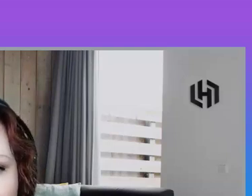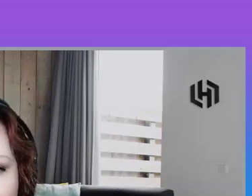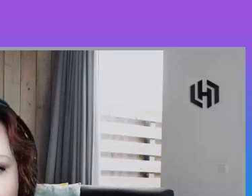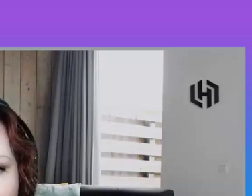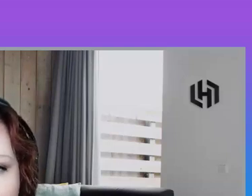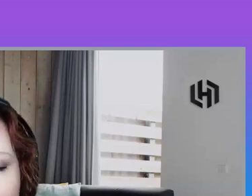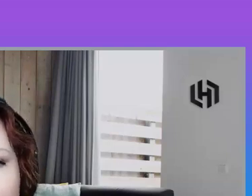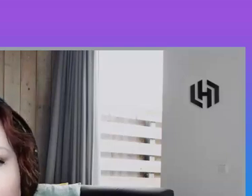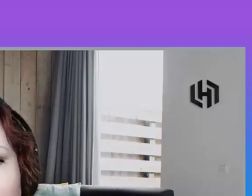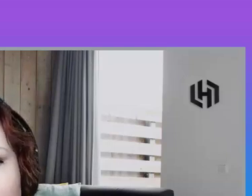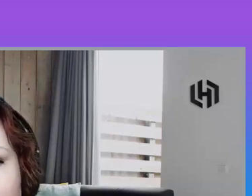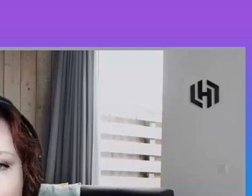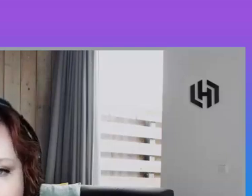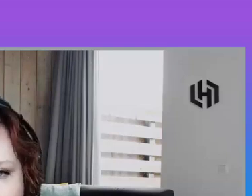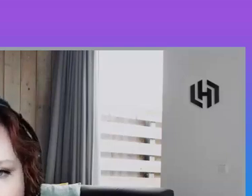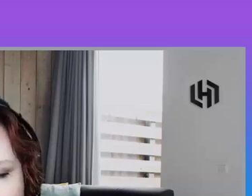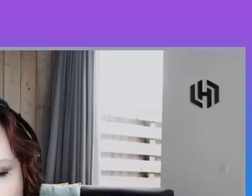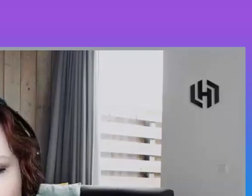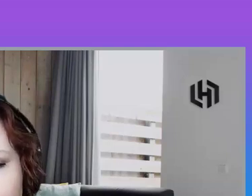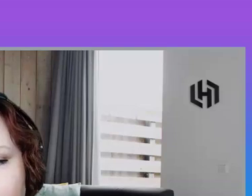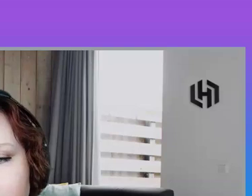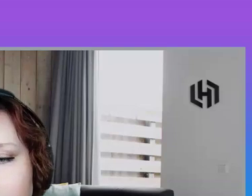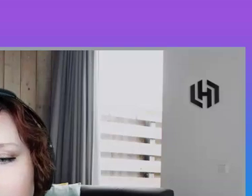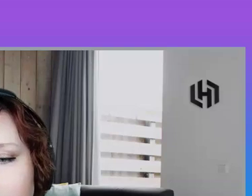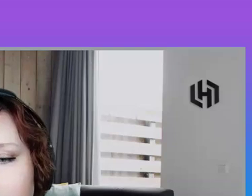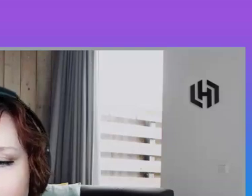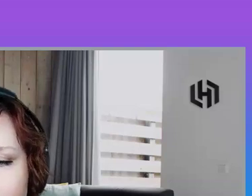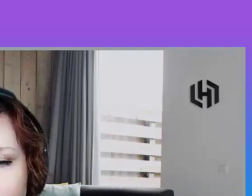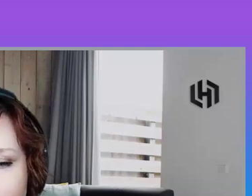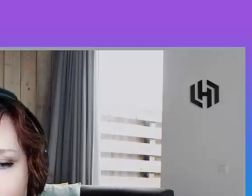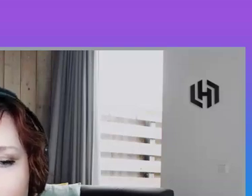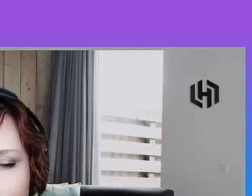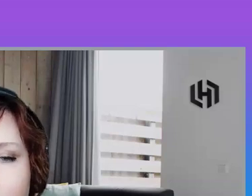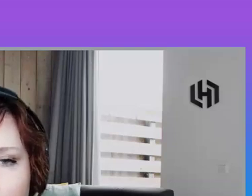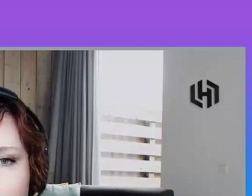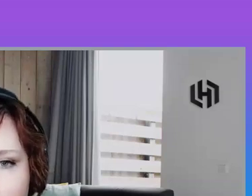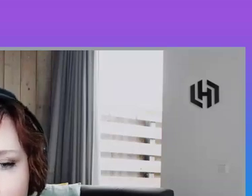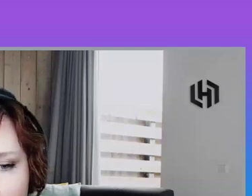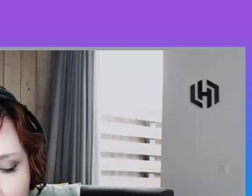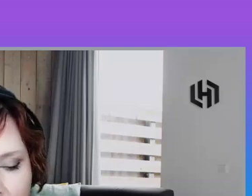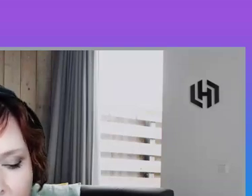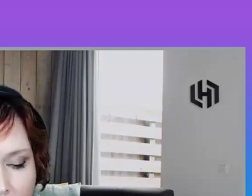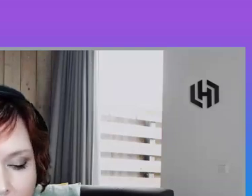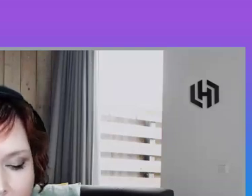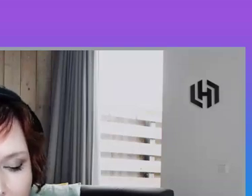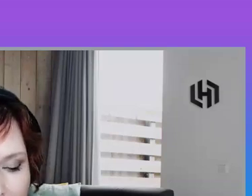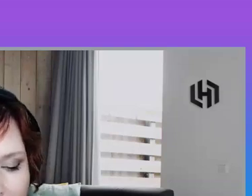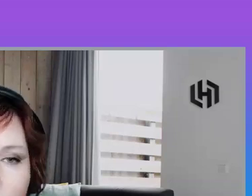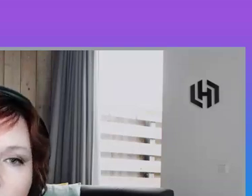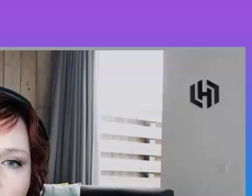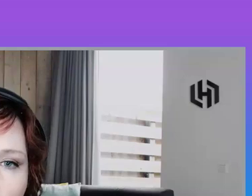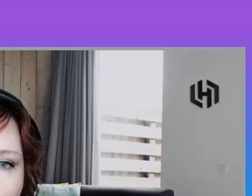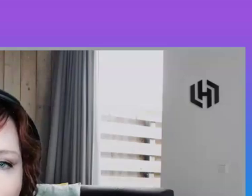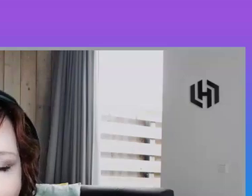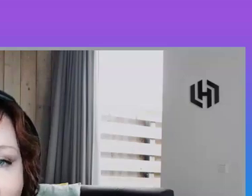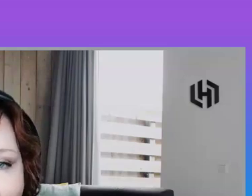from our documentation in the Discord chat. Okay, thank you. And then one last one. And again, we could